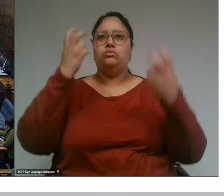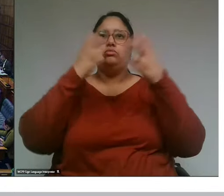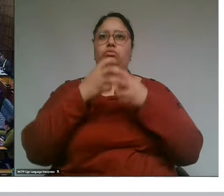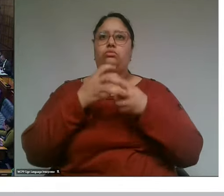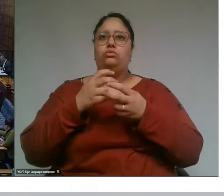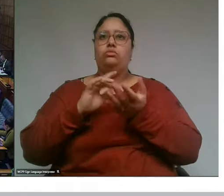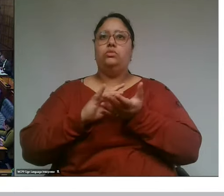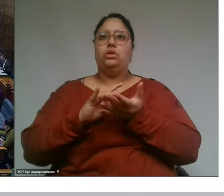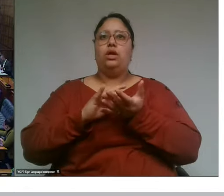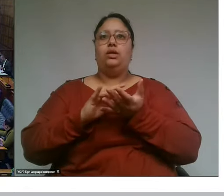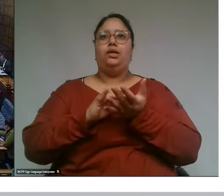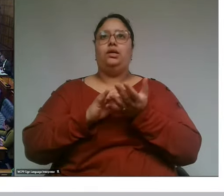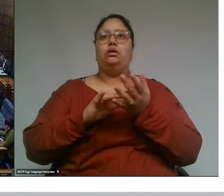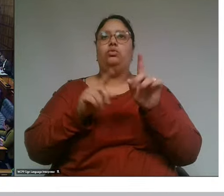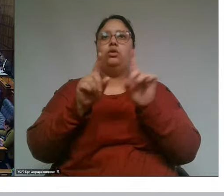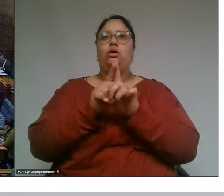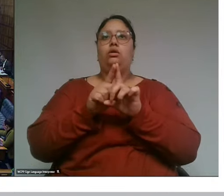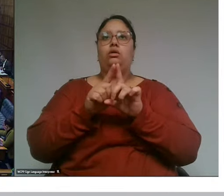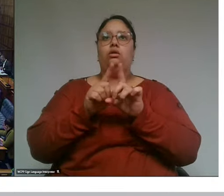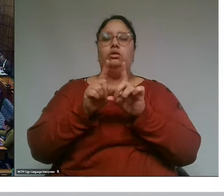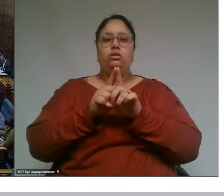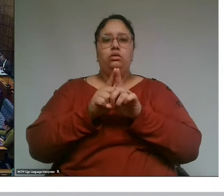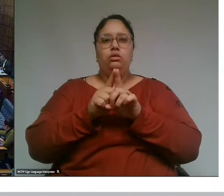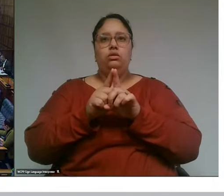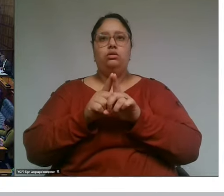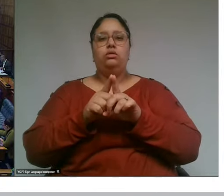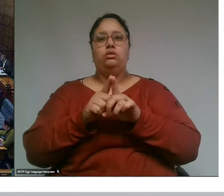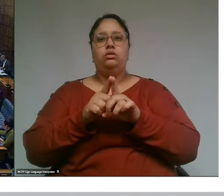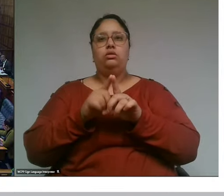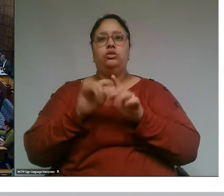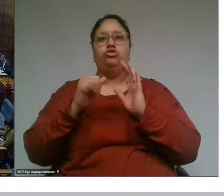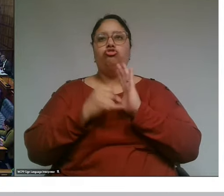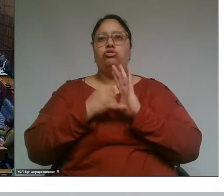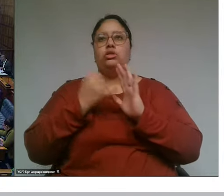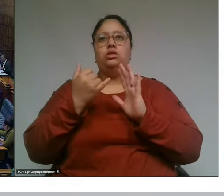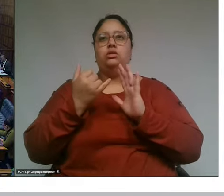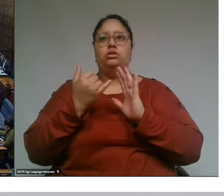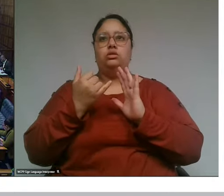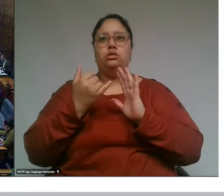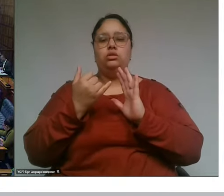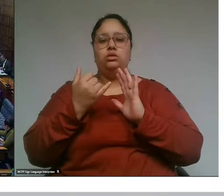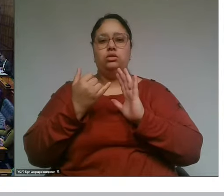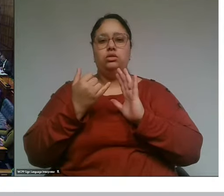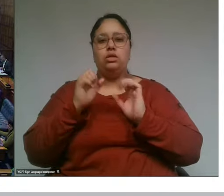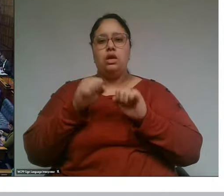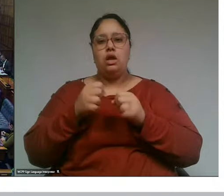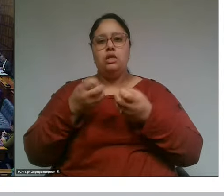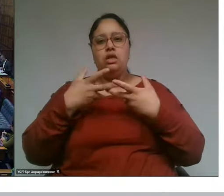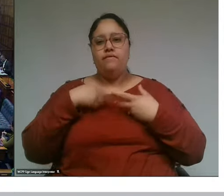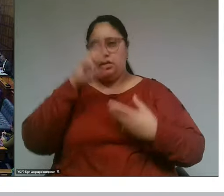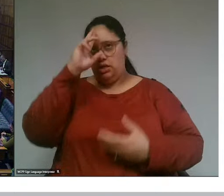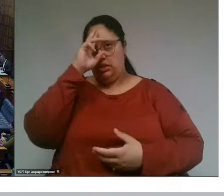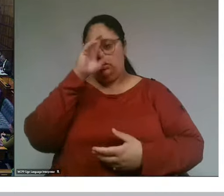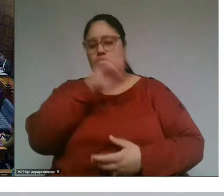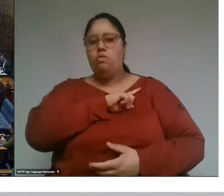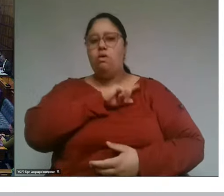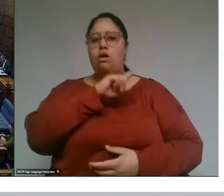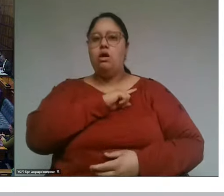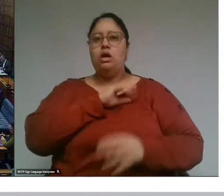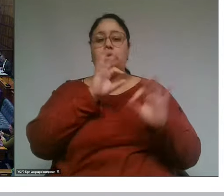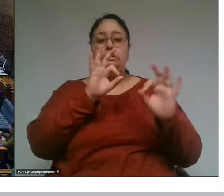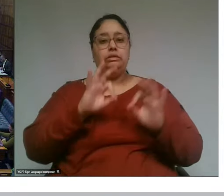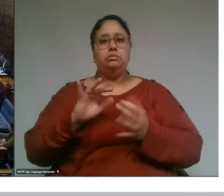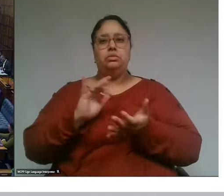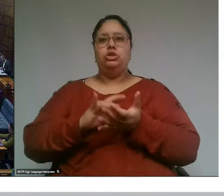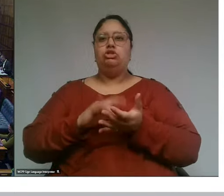indicate that cloud because it can if we can just be given to the reason why has those position